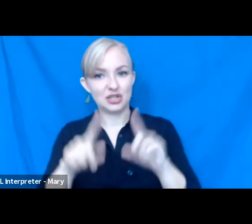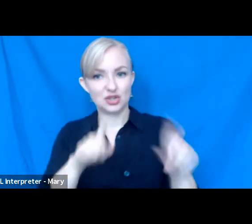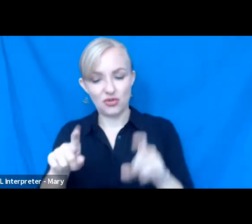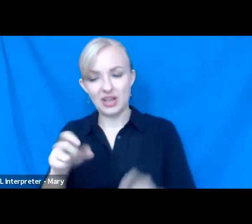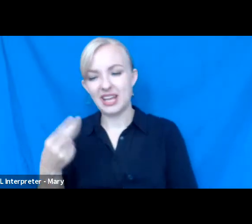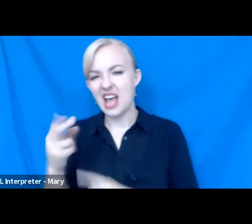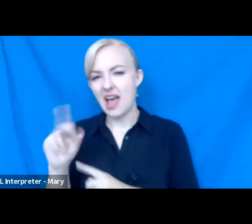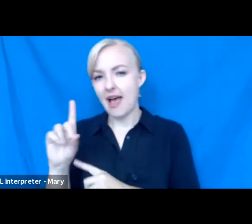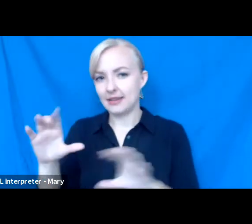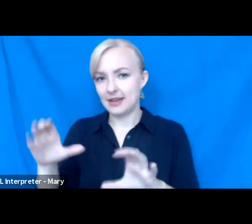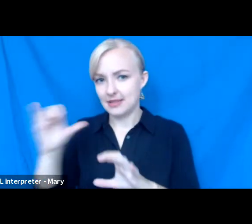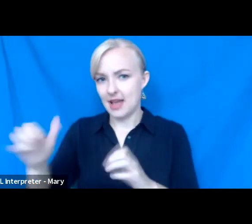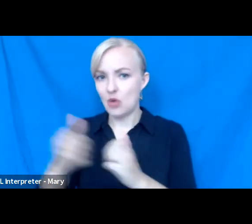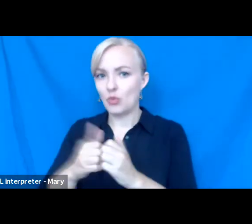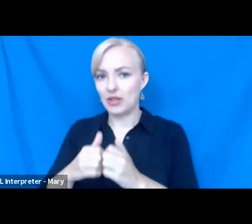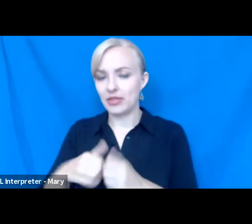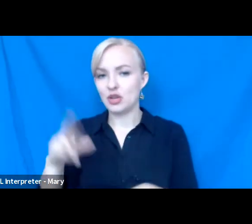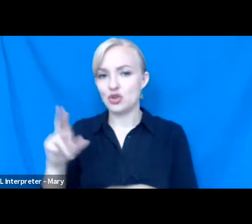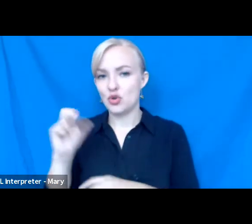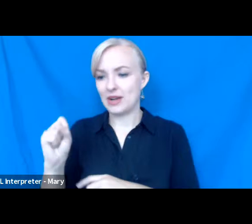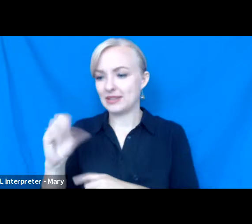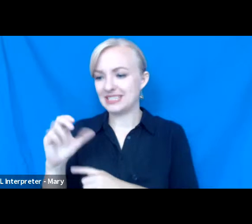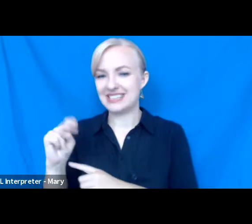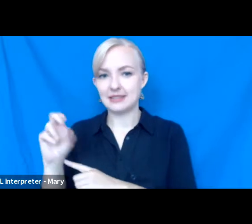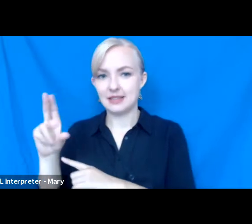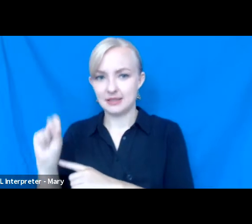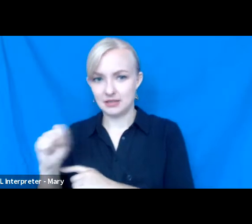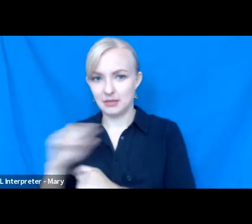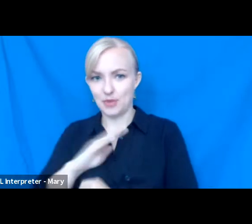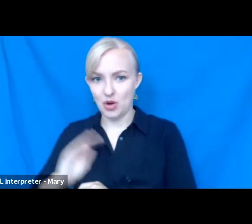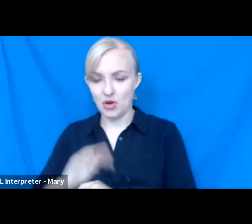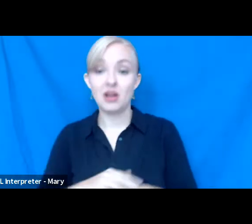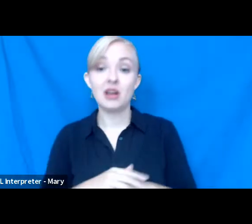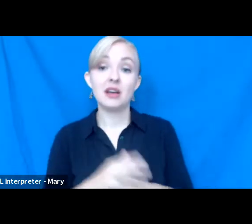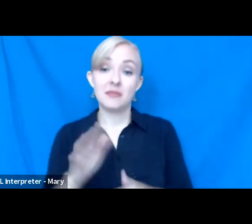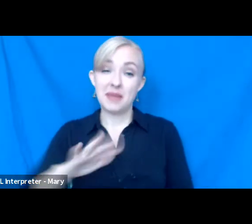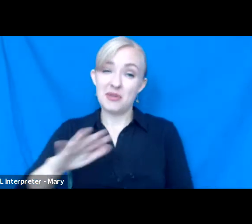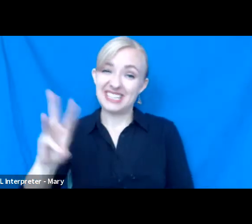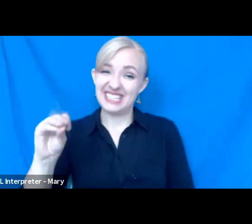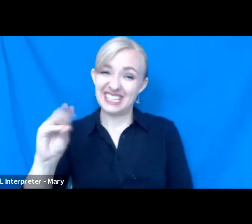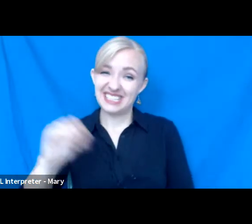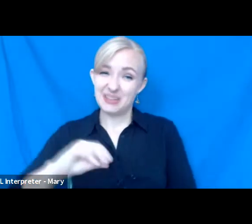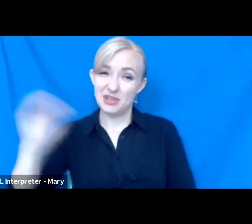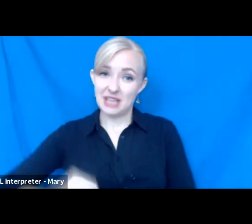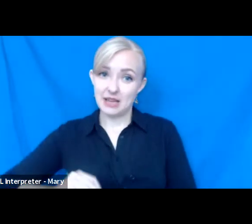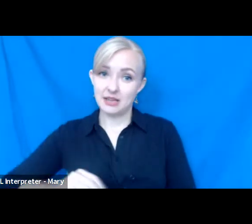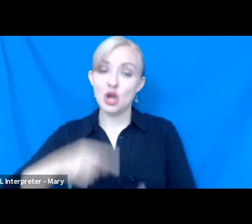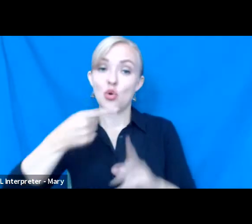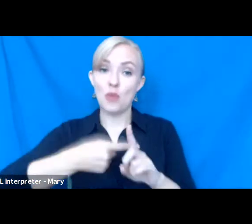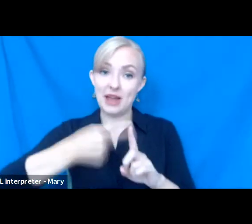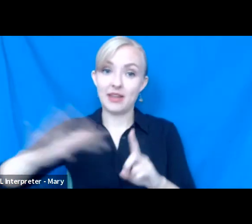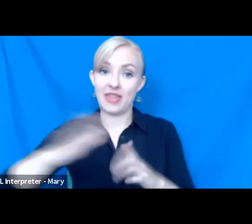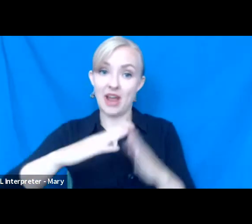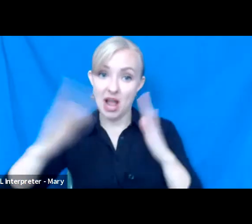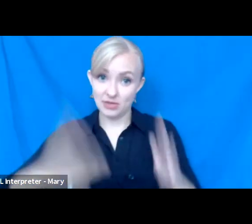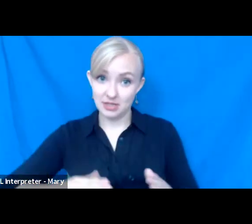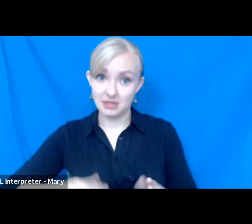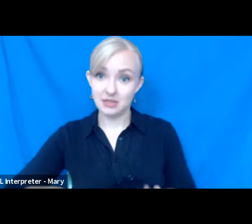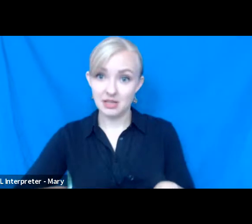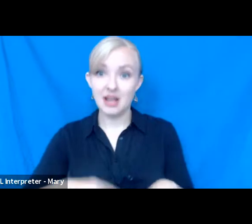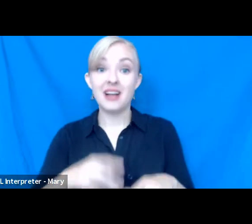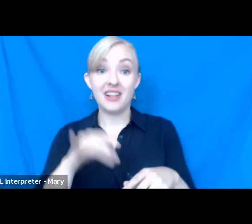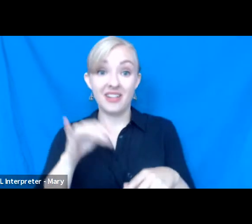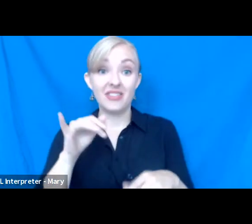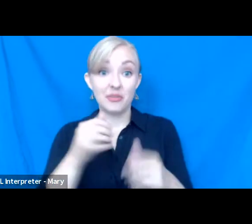with the US Census Bureau, roughly 6% of renter households, and that's about 3 million households, were behind in rent at